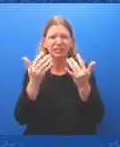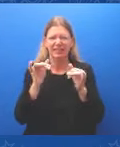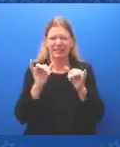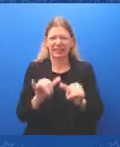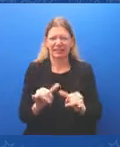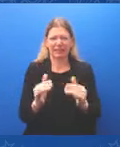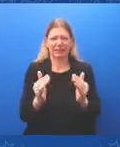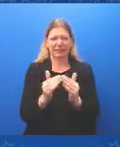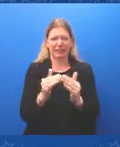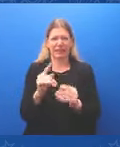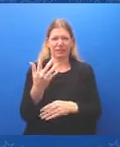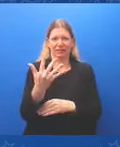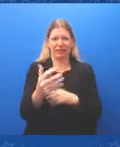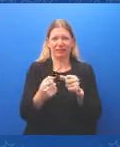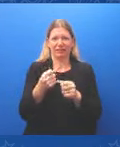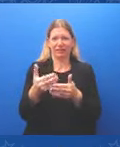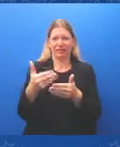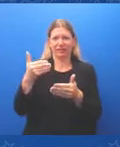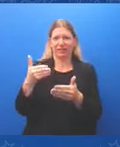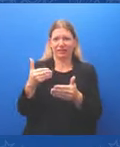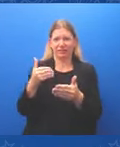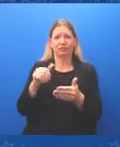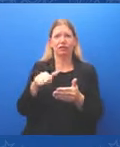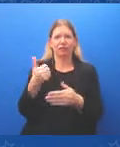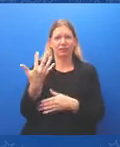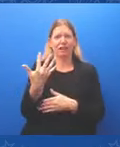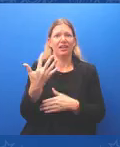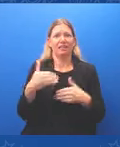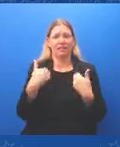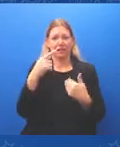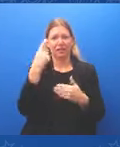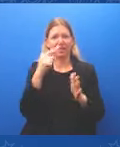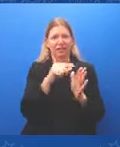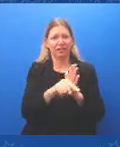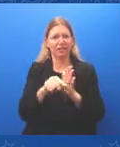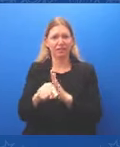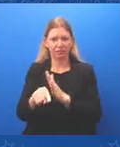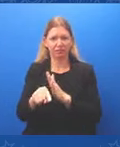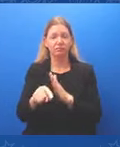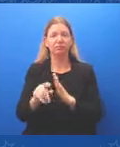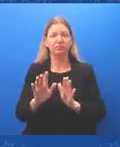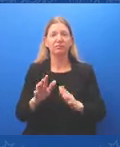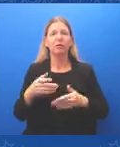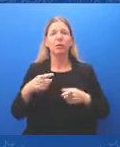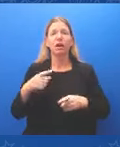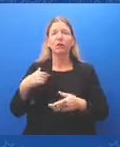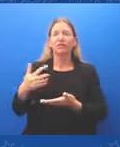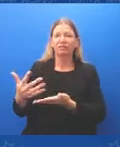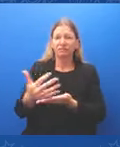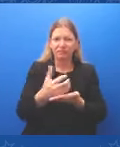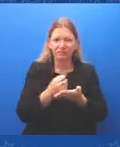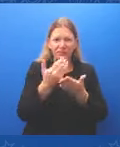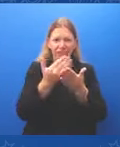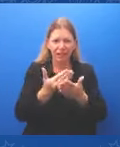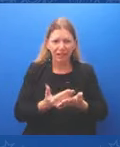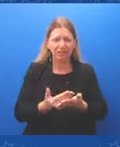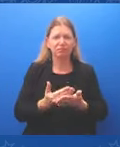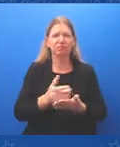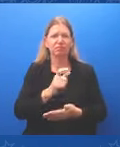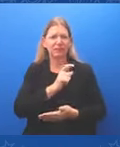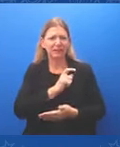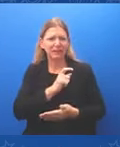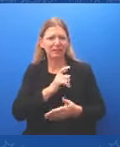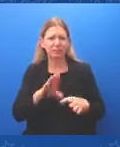and law enforcement has opened a federal civil rights investigation to treat this as this terror as a possible hate